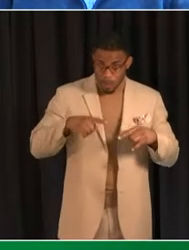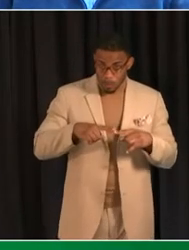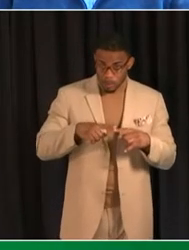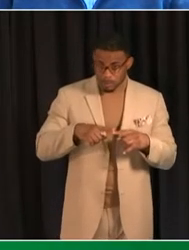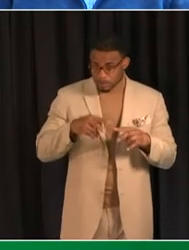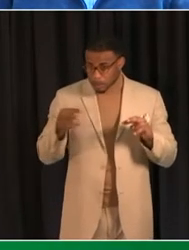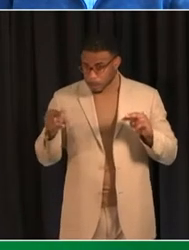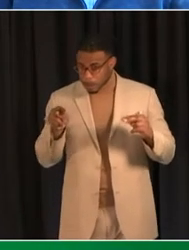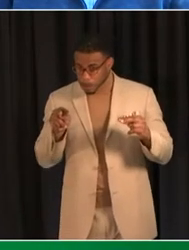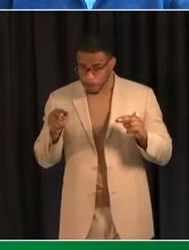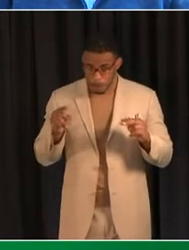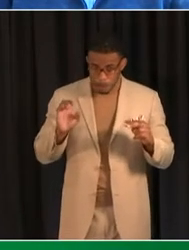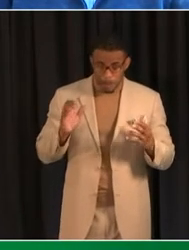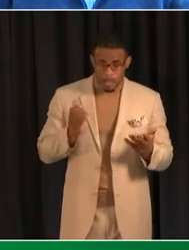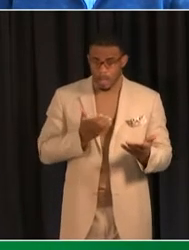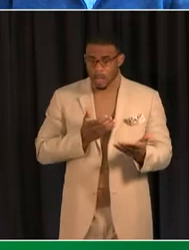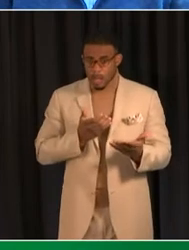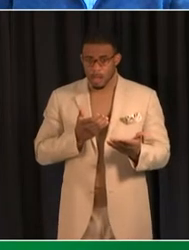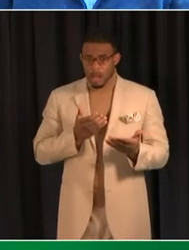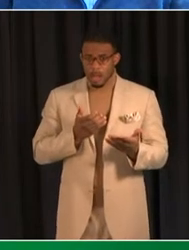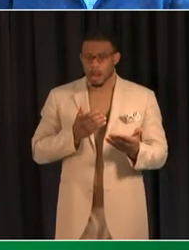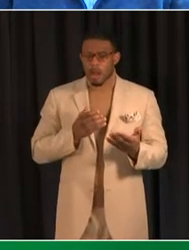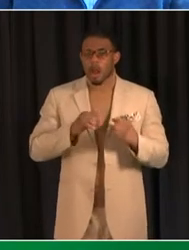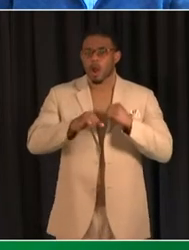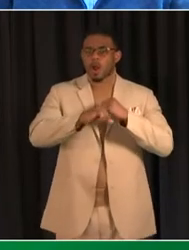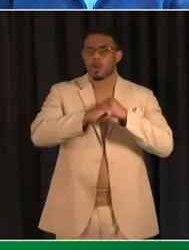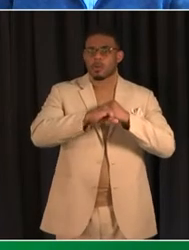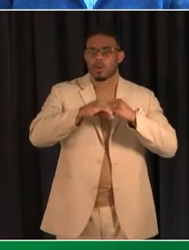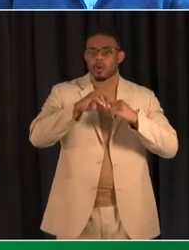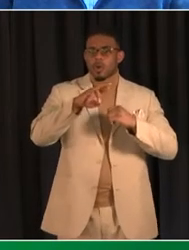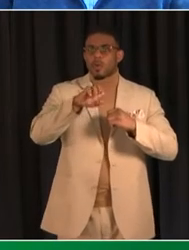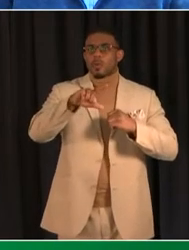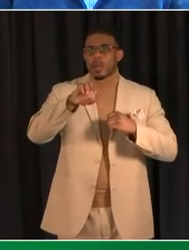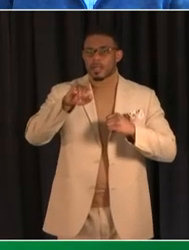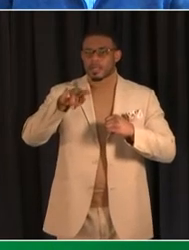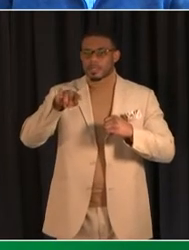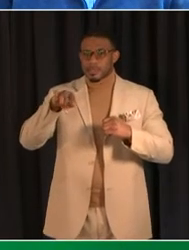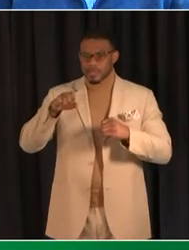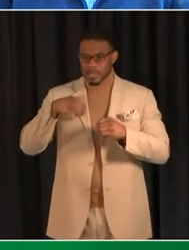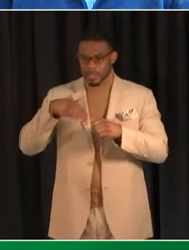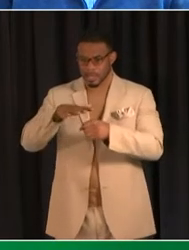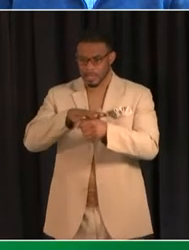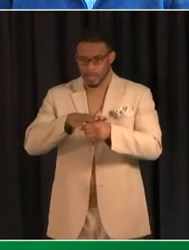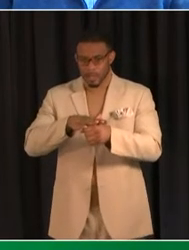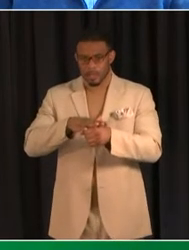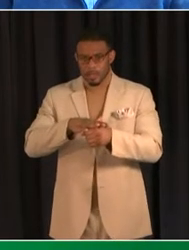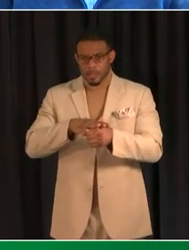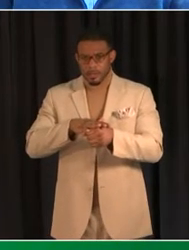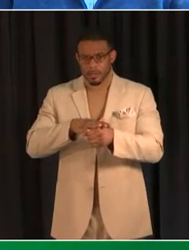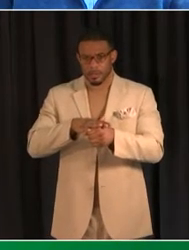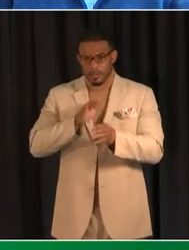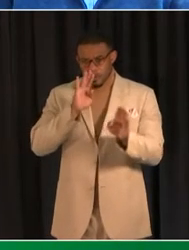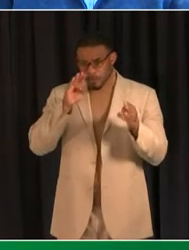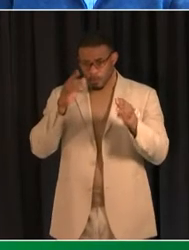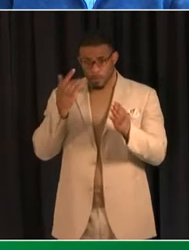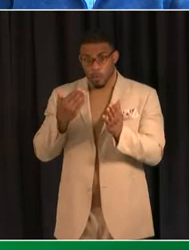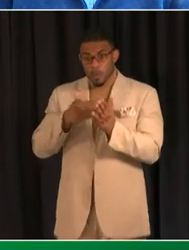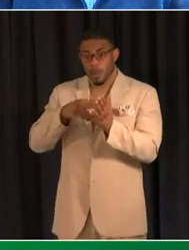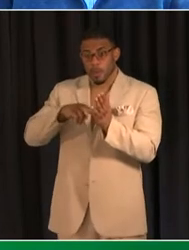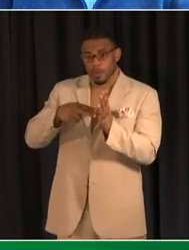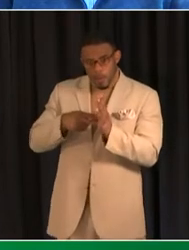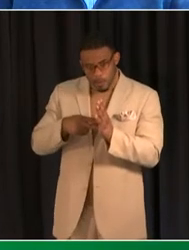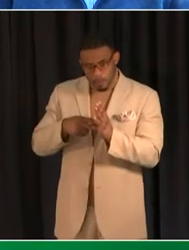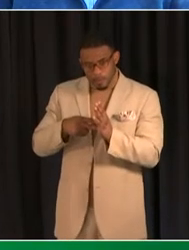we take a look at our commercial real estate in our bids with an eye towards